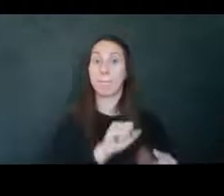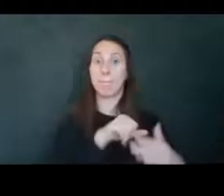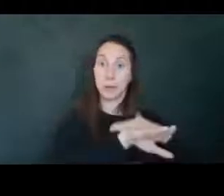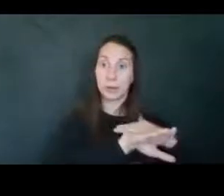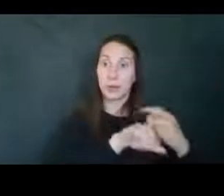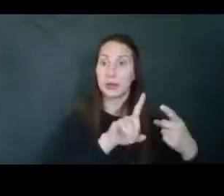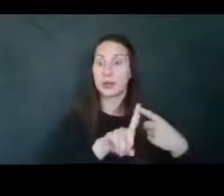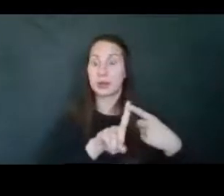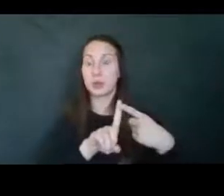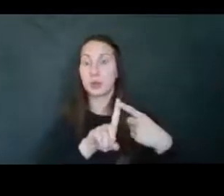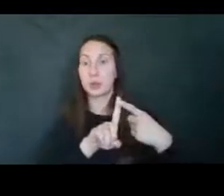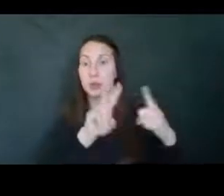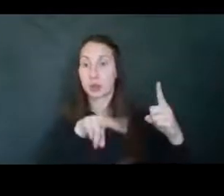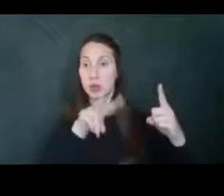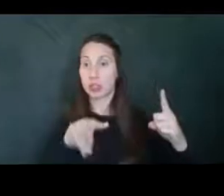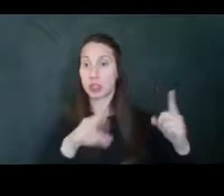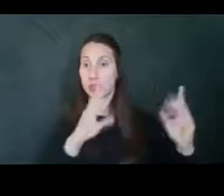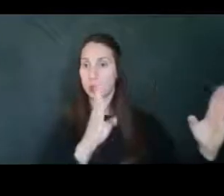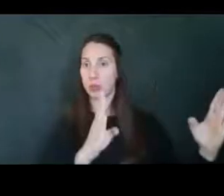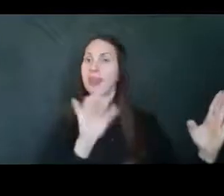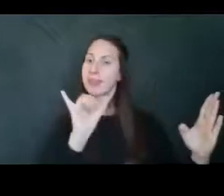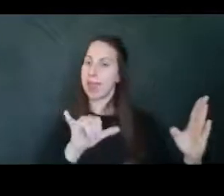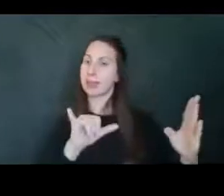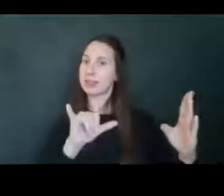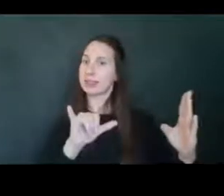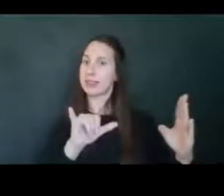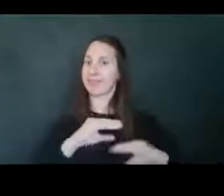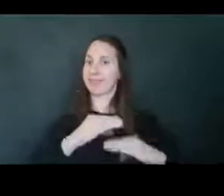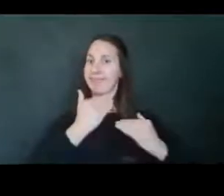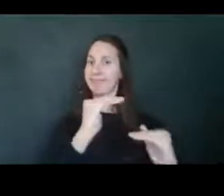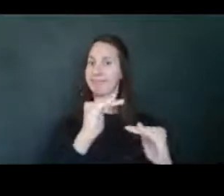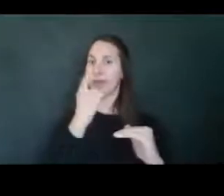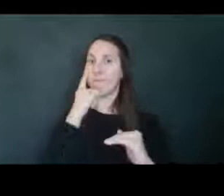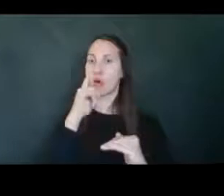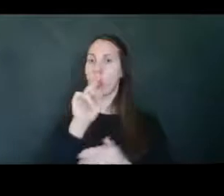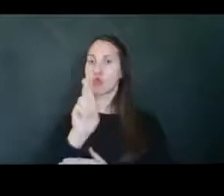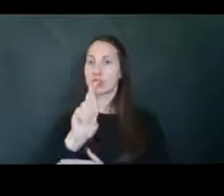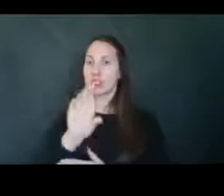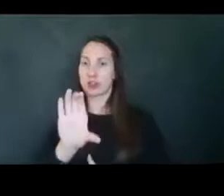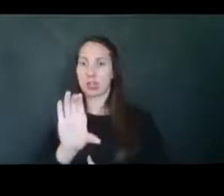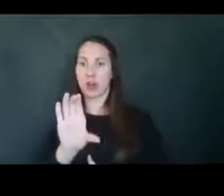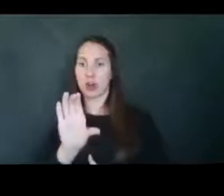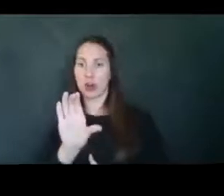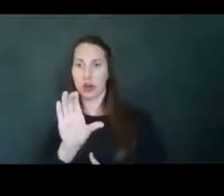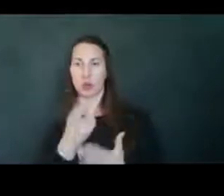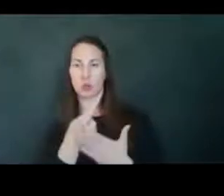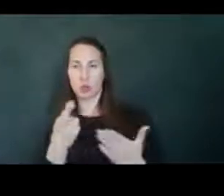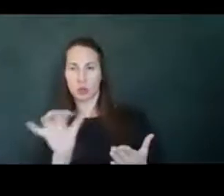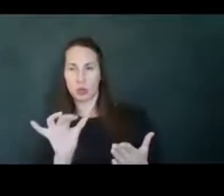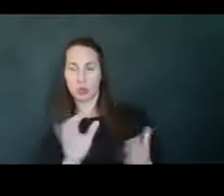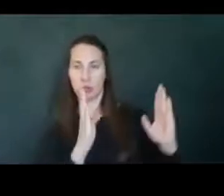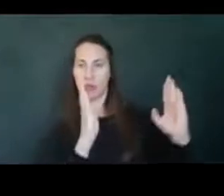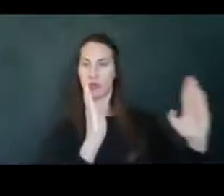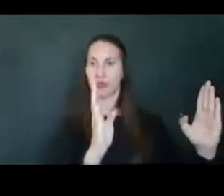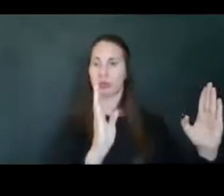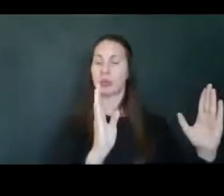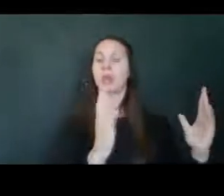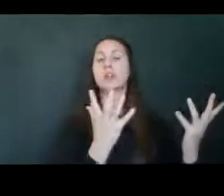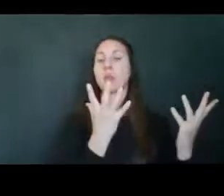the regional center programming and other kinds of resources and support. We felt we wanted to really